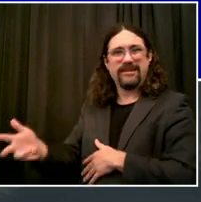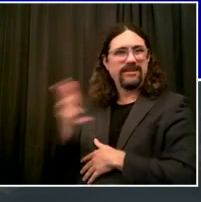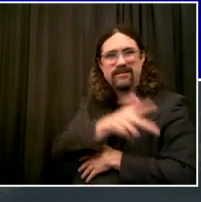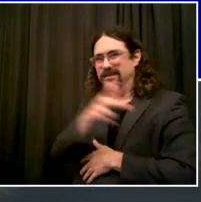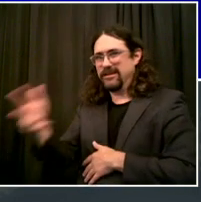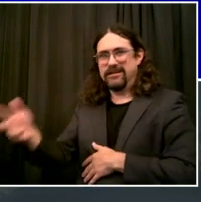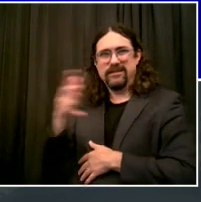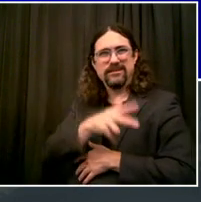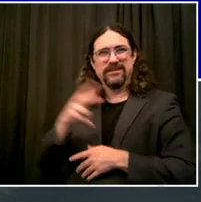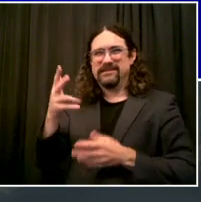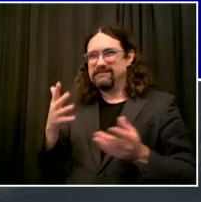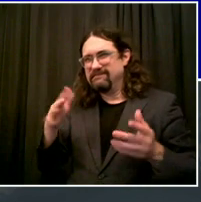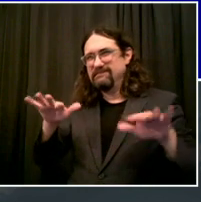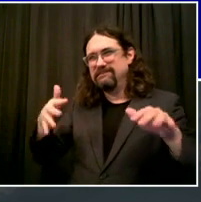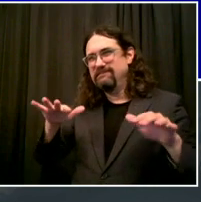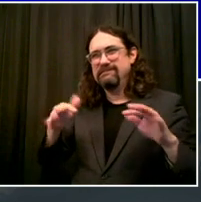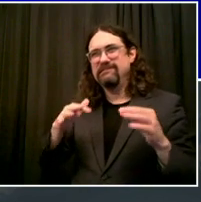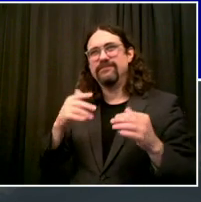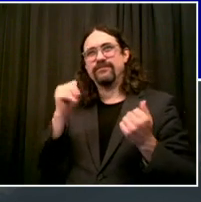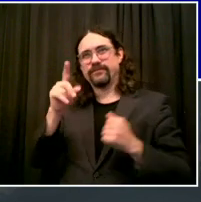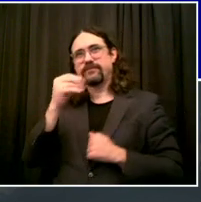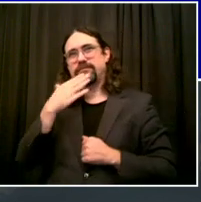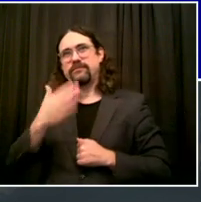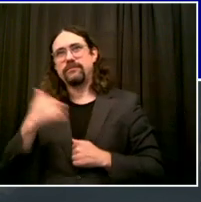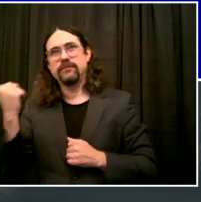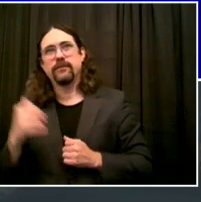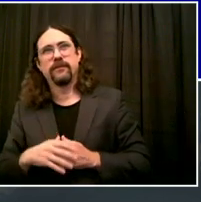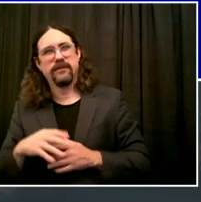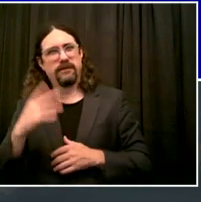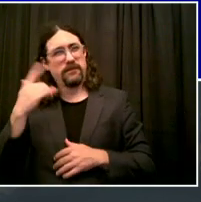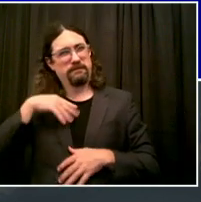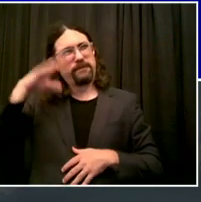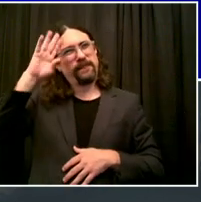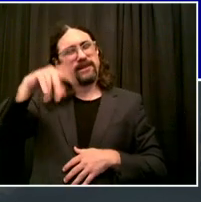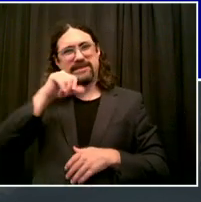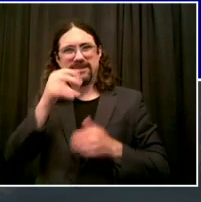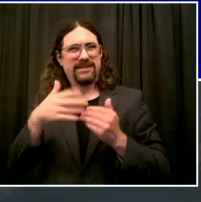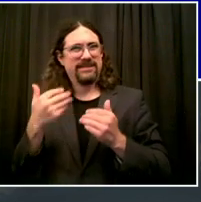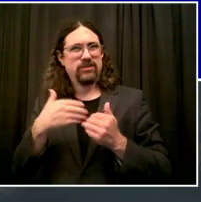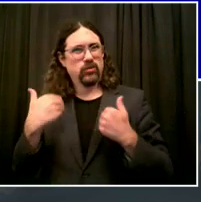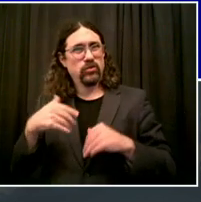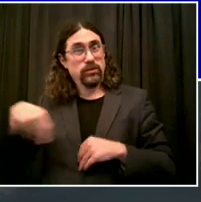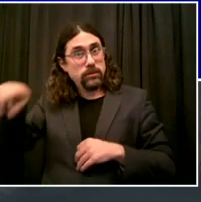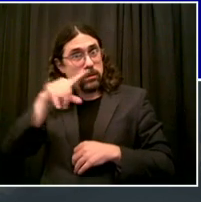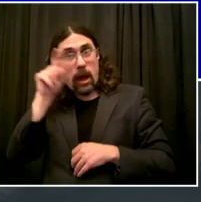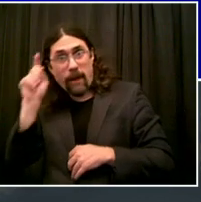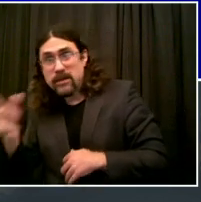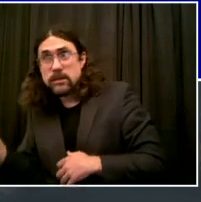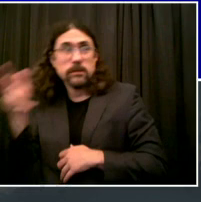a super hassle, and one to me that bluntly didn't seem necessary and wasn't fair to people.